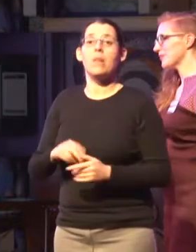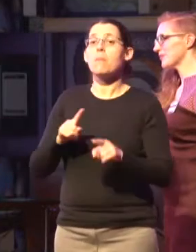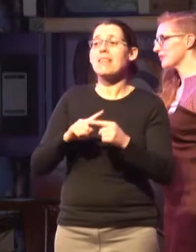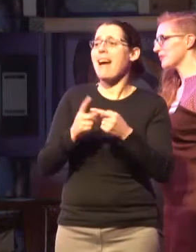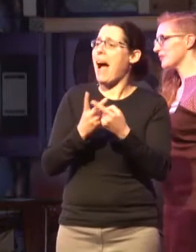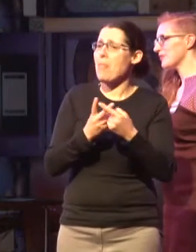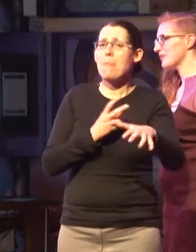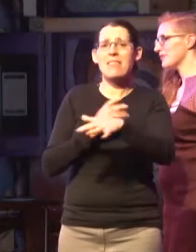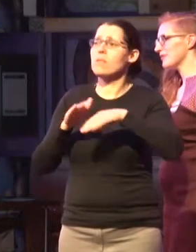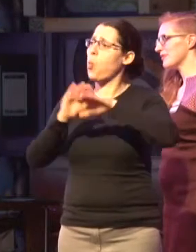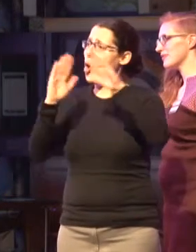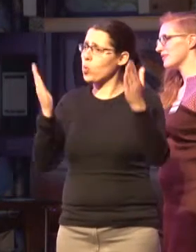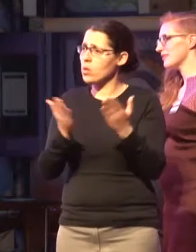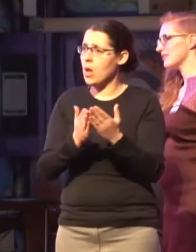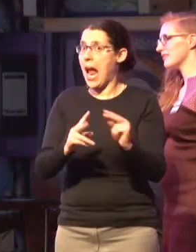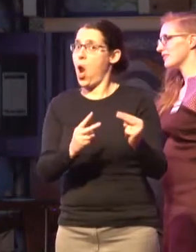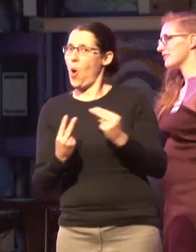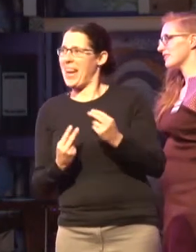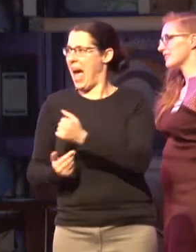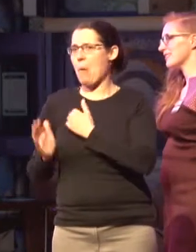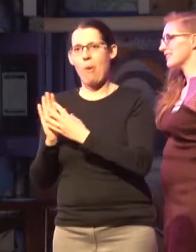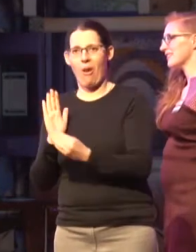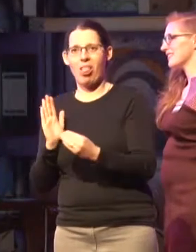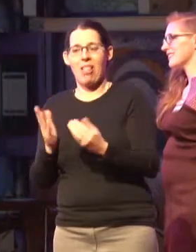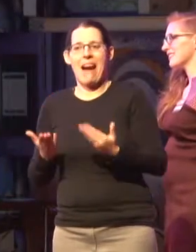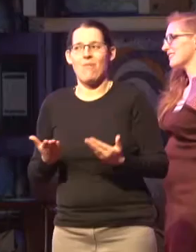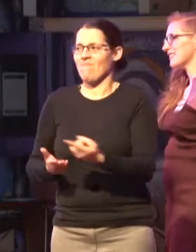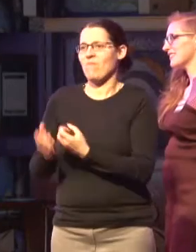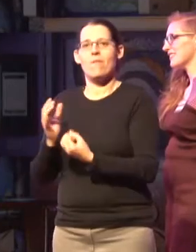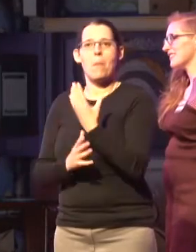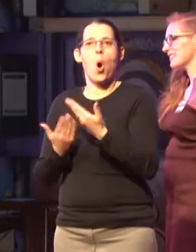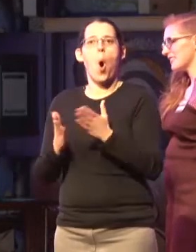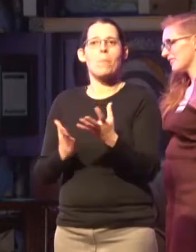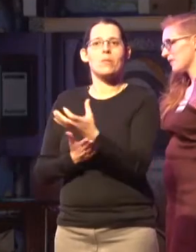the world are looking at our model, and we're currently developing an open source